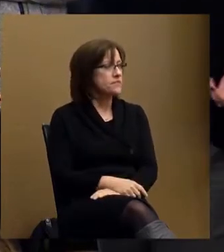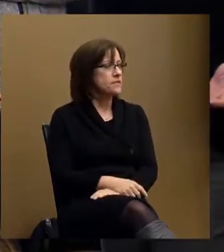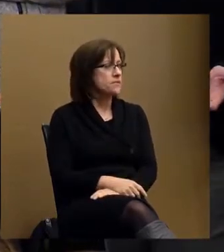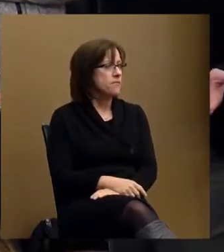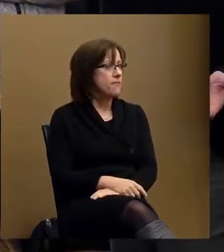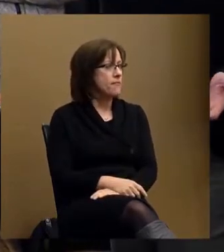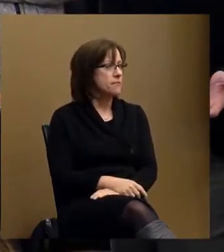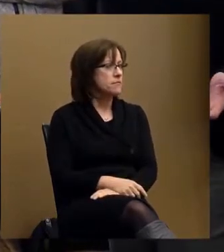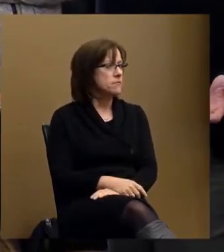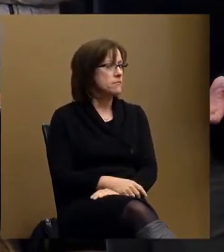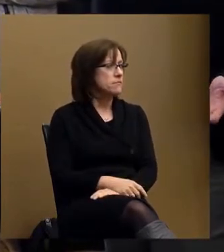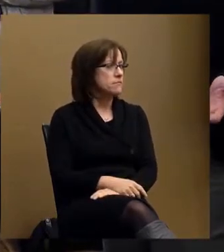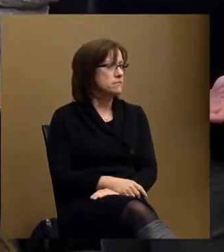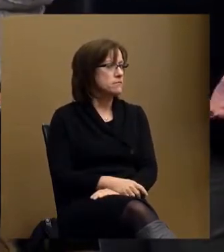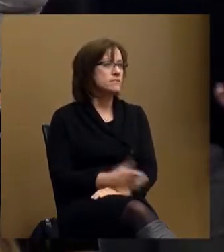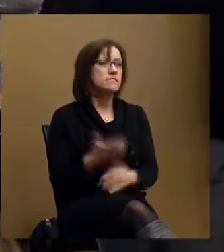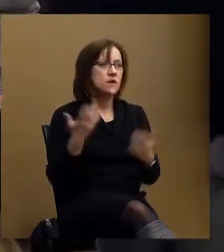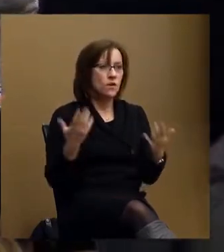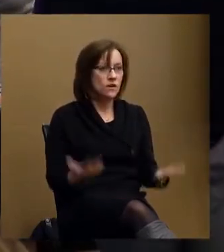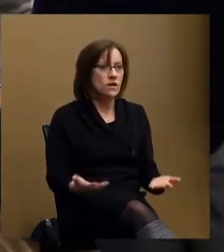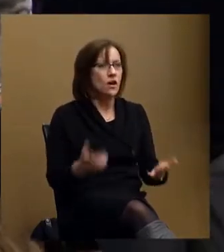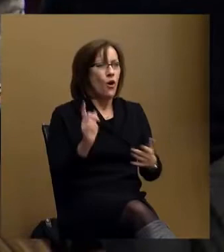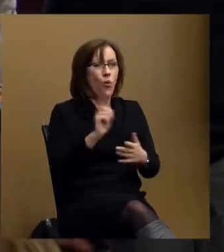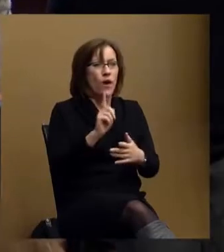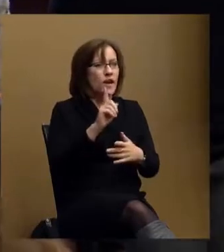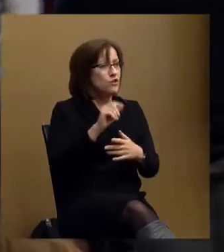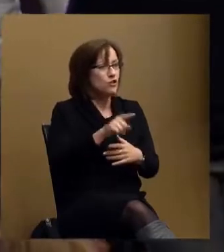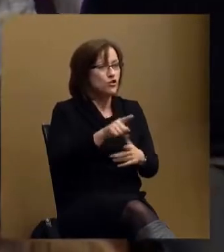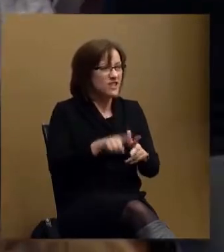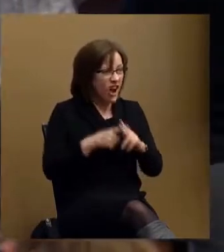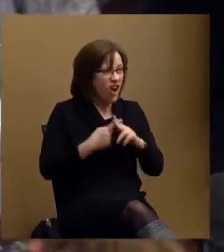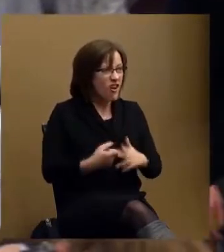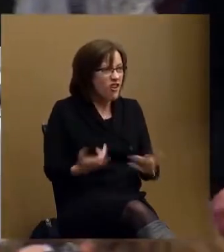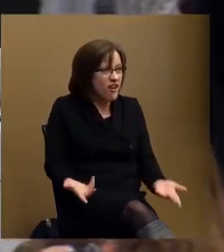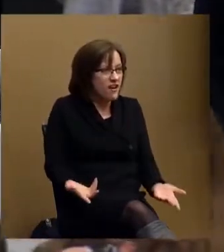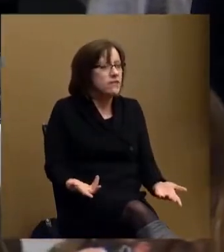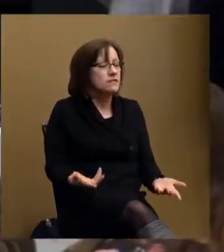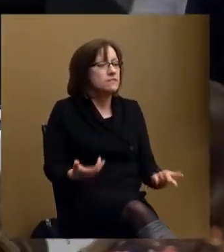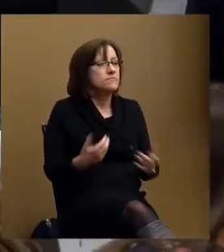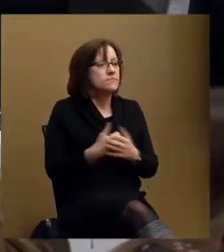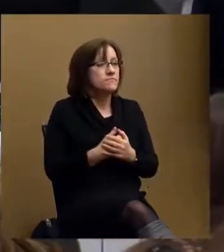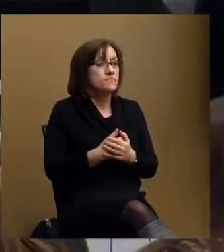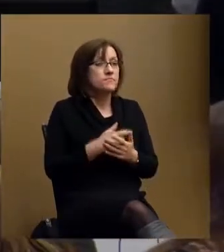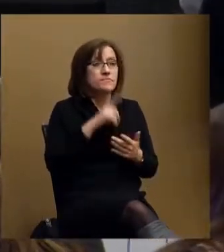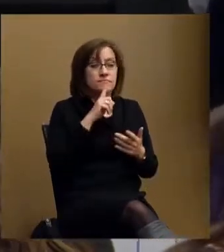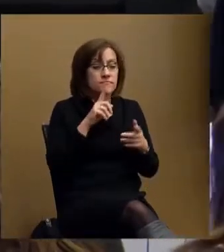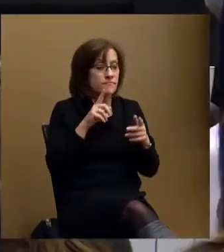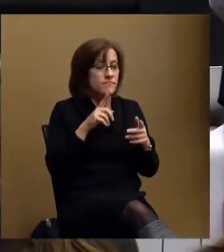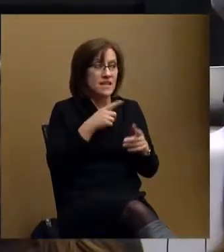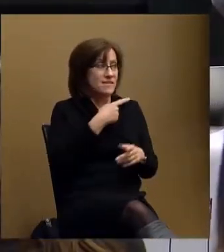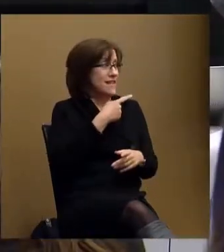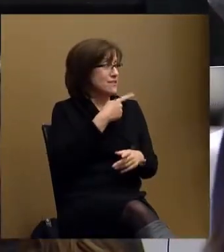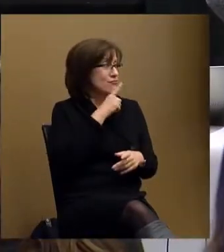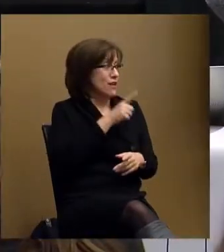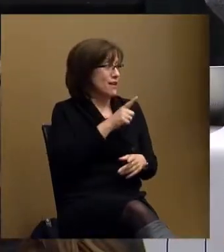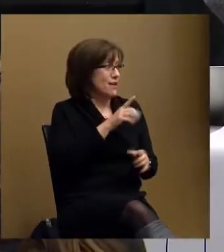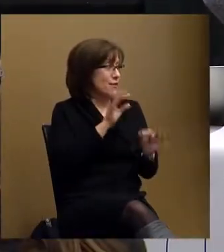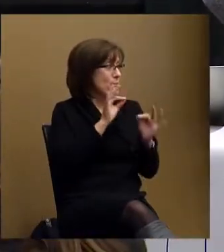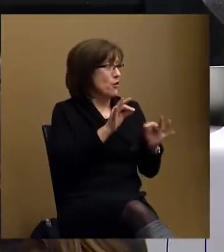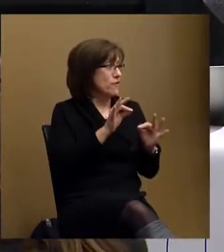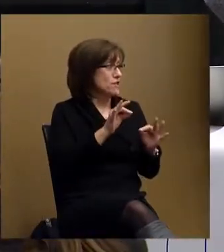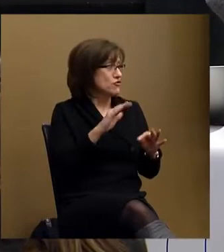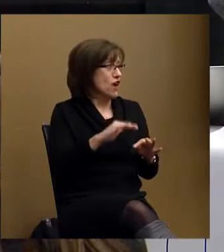Where do you start? And so this is actually a perfect child to work with,